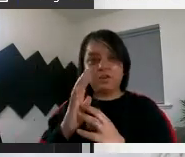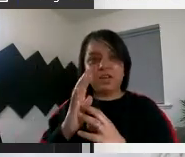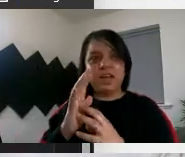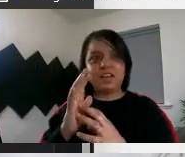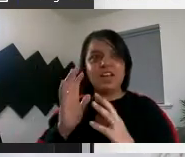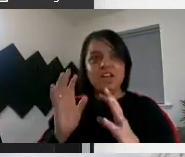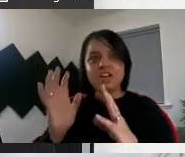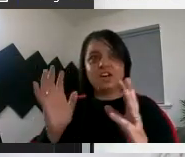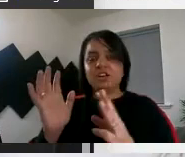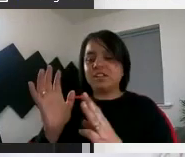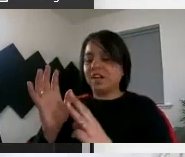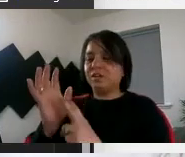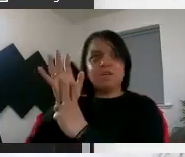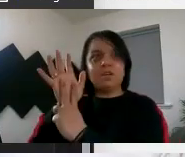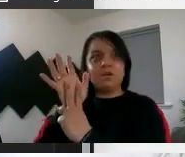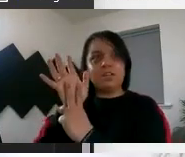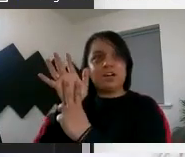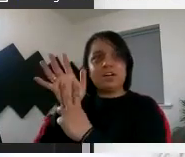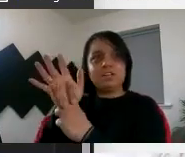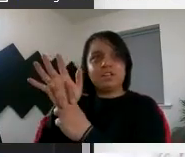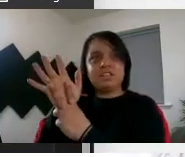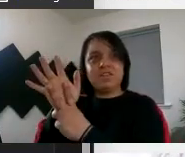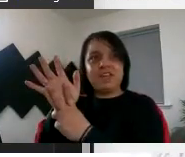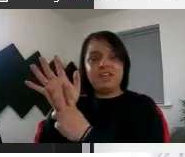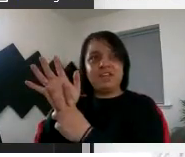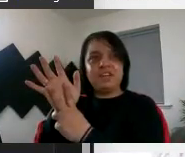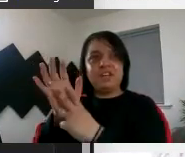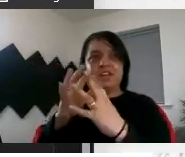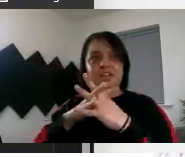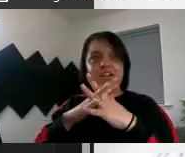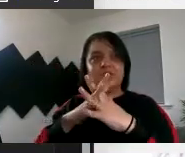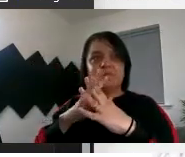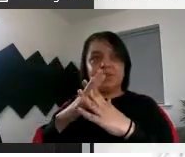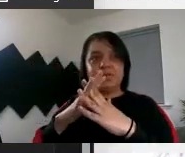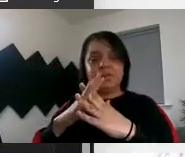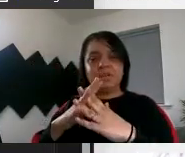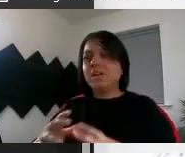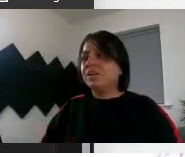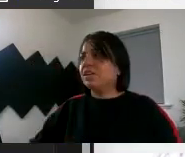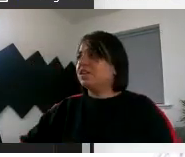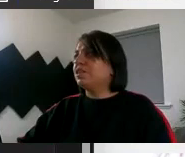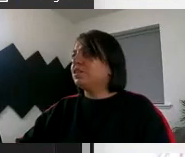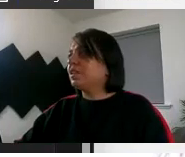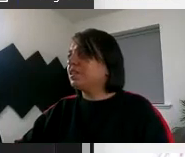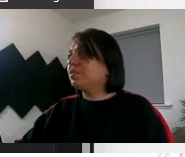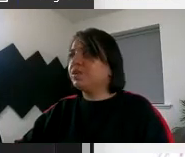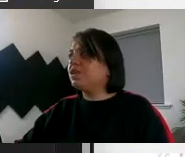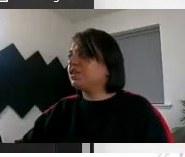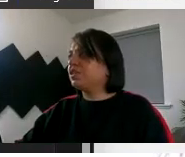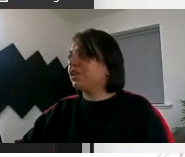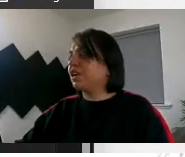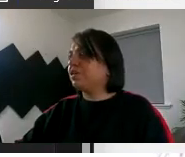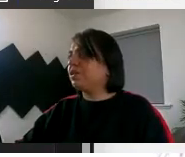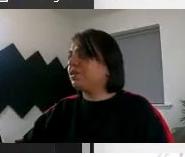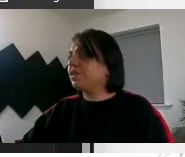doing it in her hand, you can kind of tell what they are. So that's a V, that's a W. So that's the British